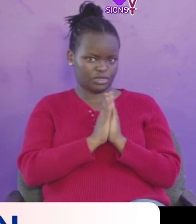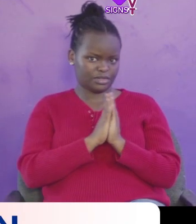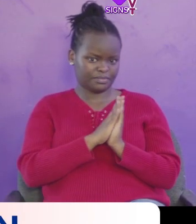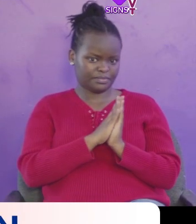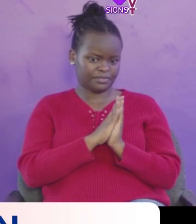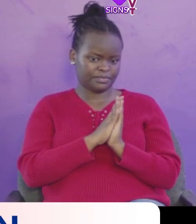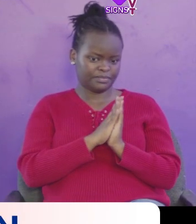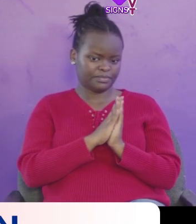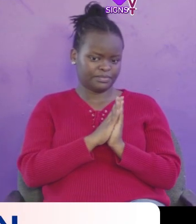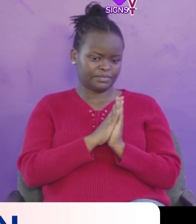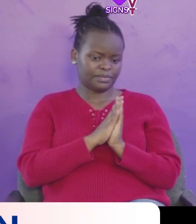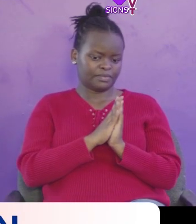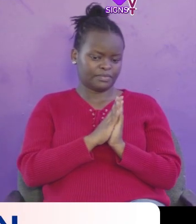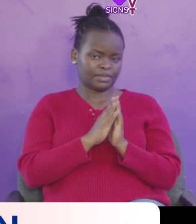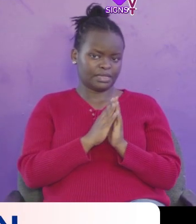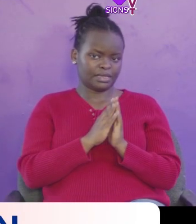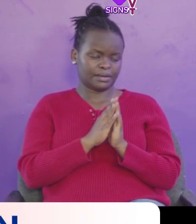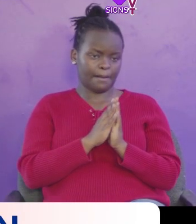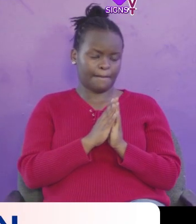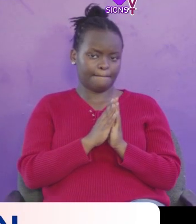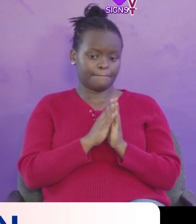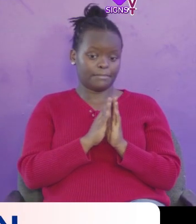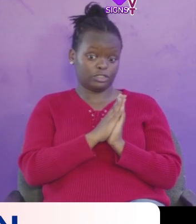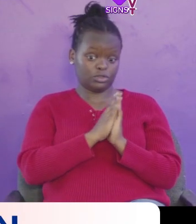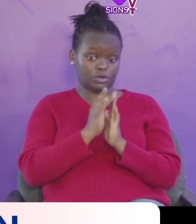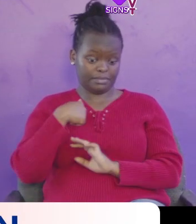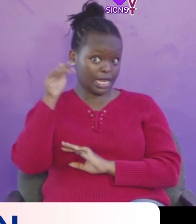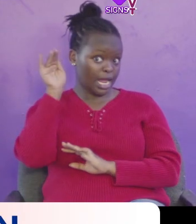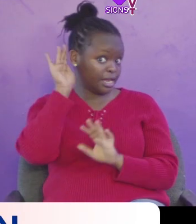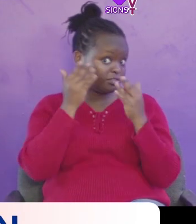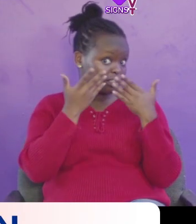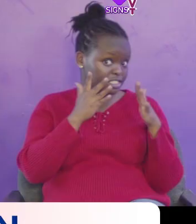who are staying there, from the story I've heard.